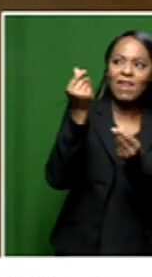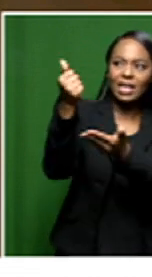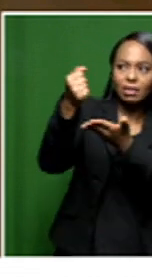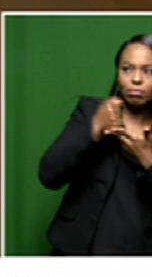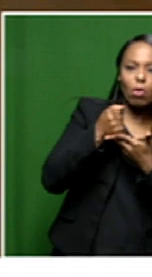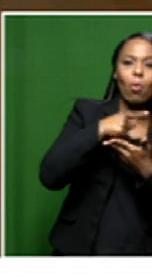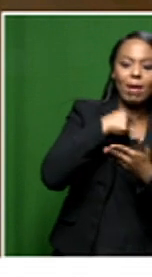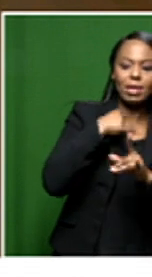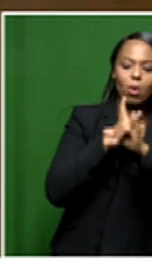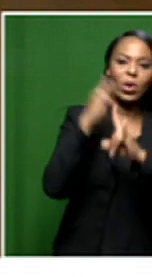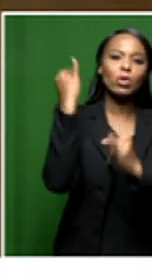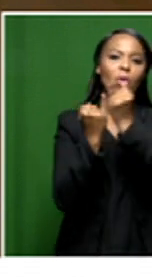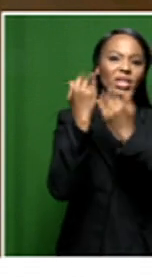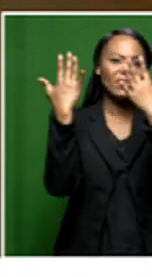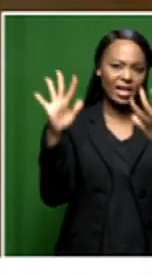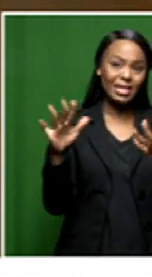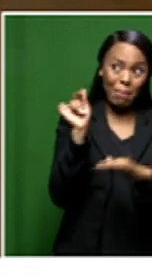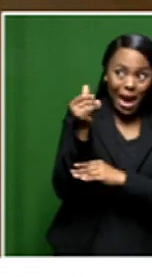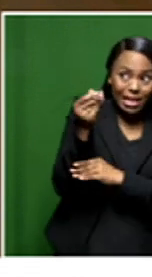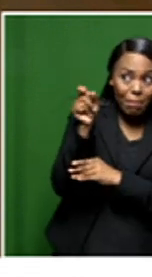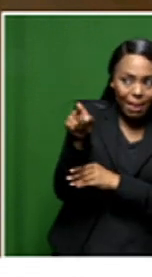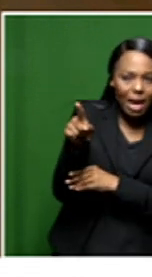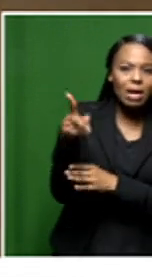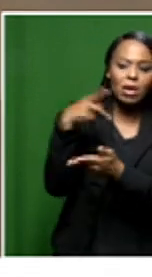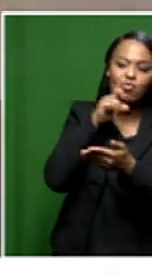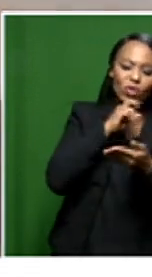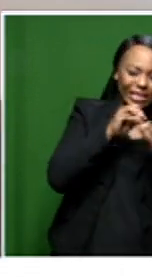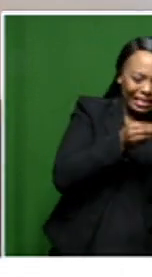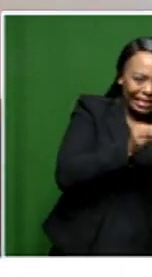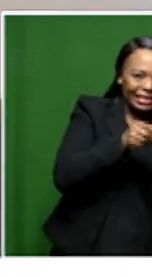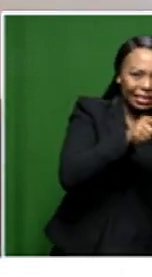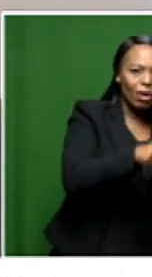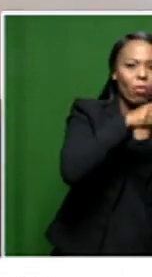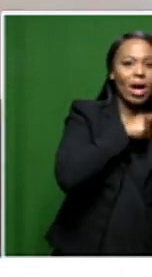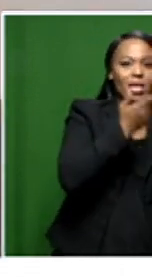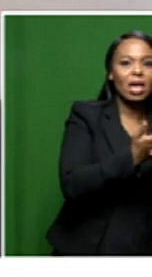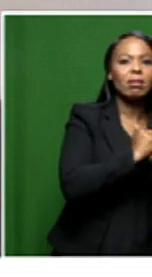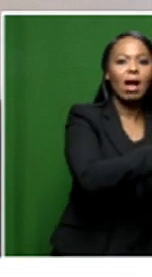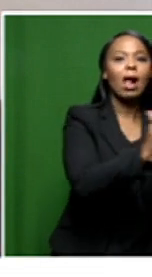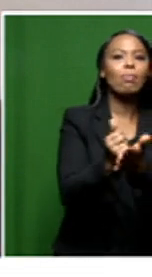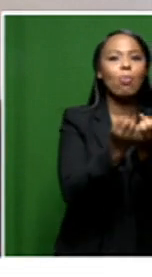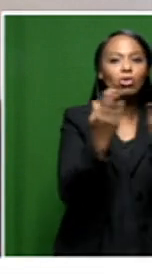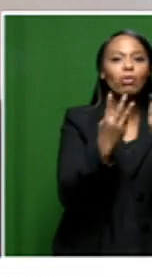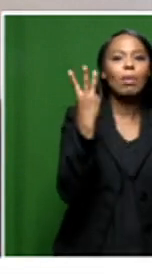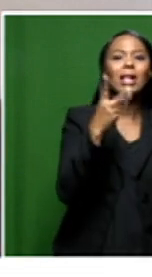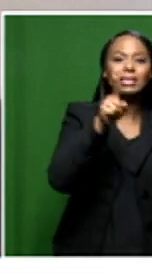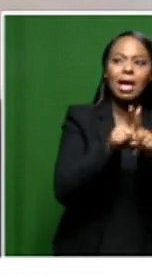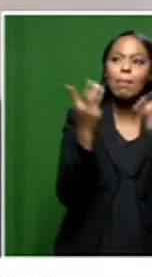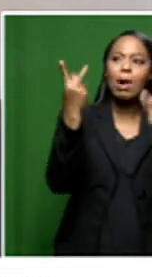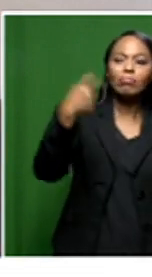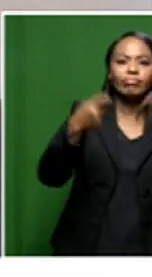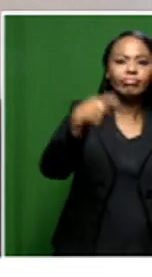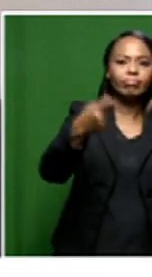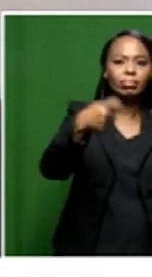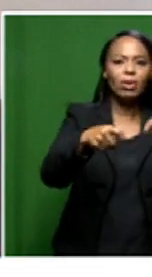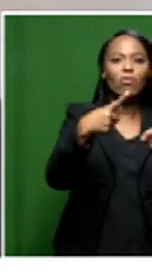the design in order to make it better through field testing with a number of communities in South Africa. We'll actually be donating a number of these units to